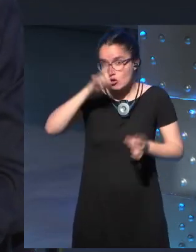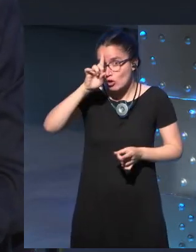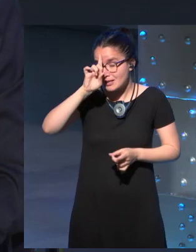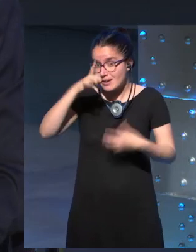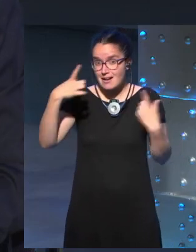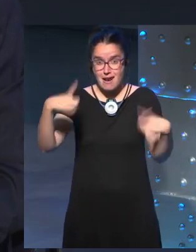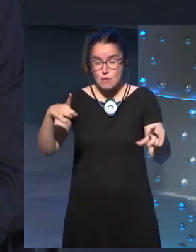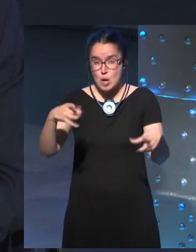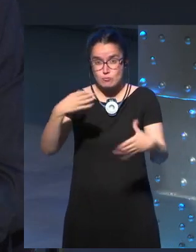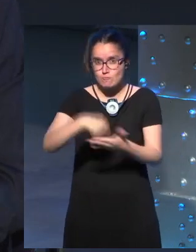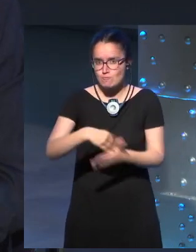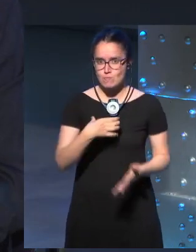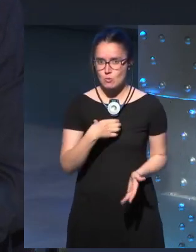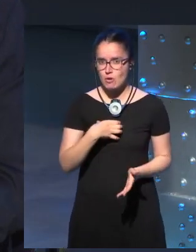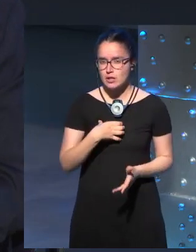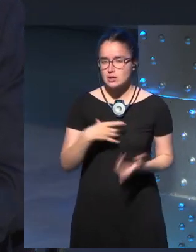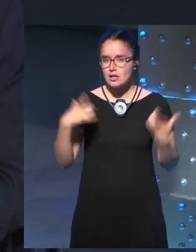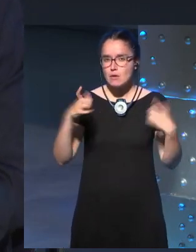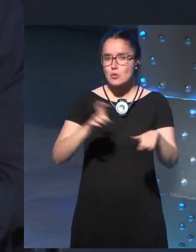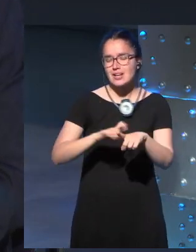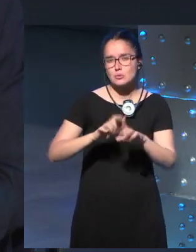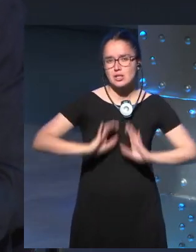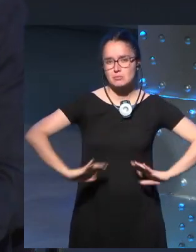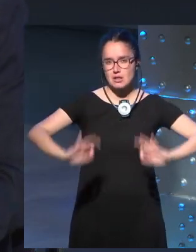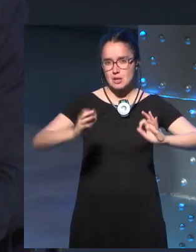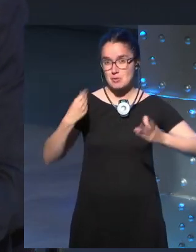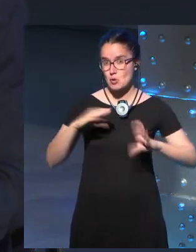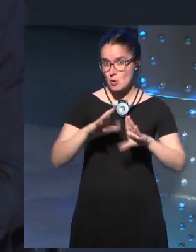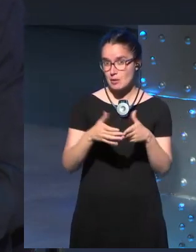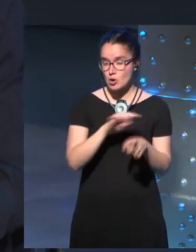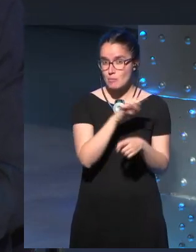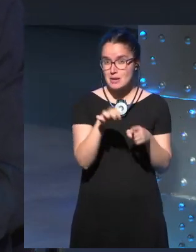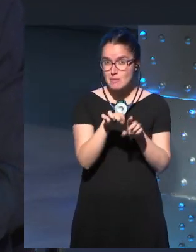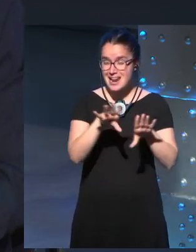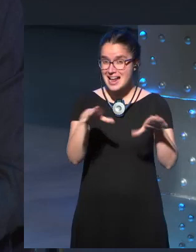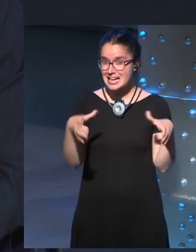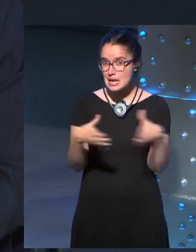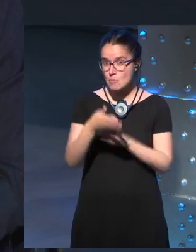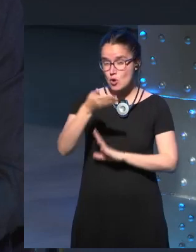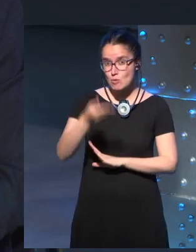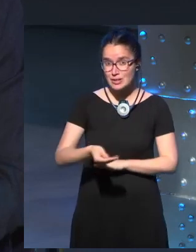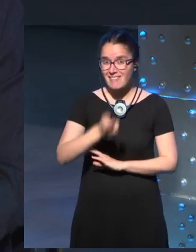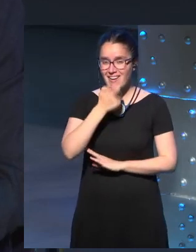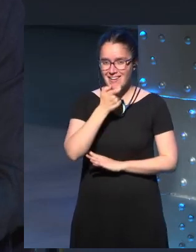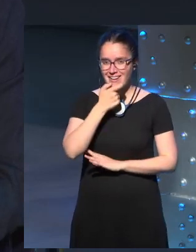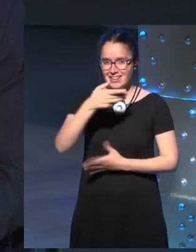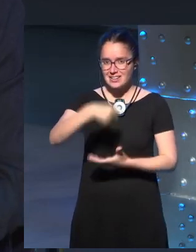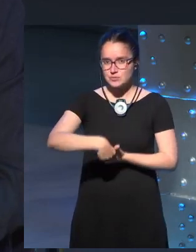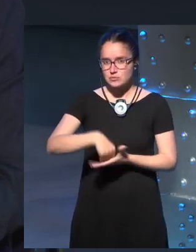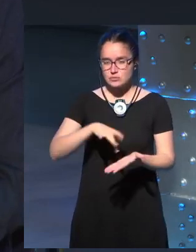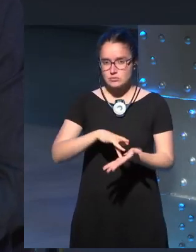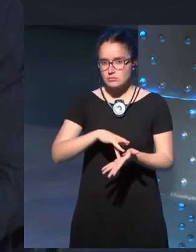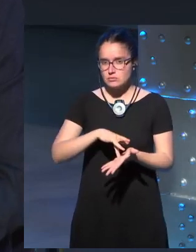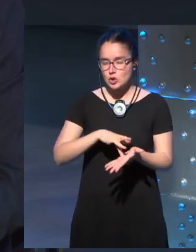you can't play in Liverpool. Well, Liverpool had very special characteristics as a team. It was the first big English